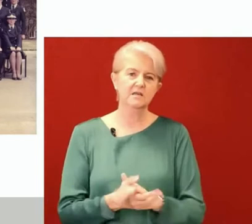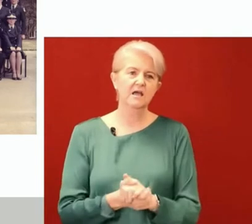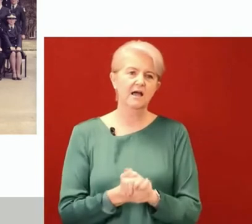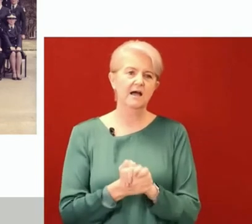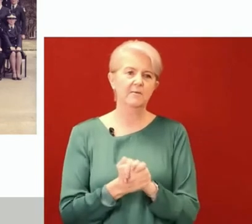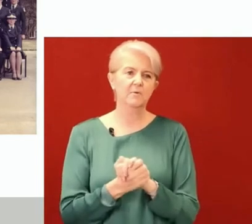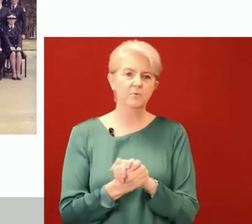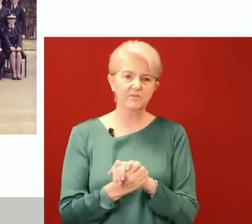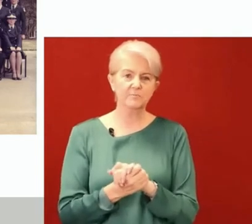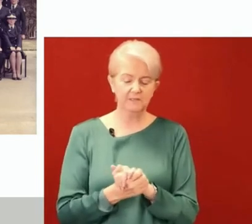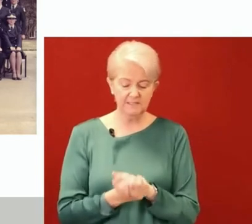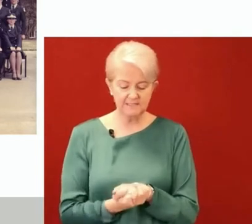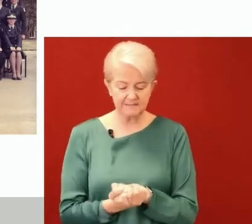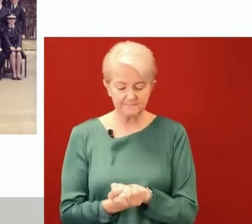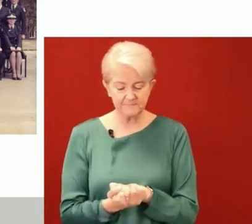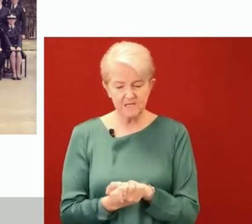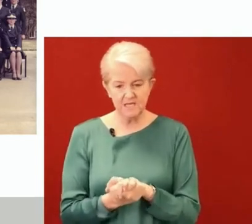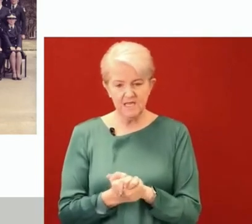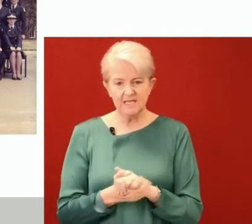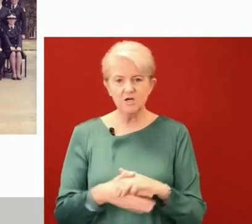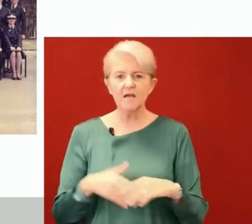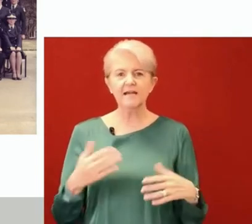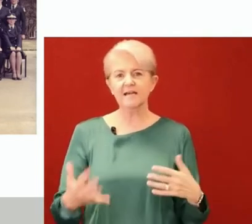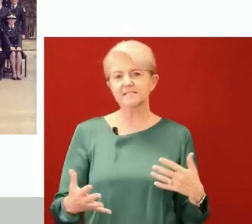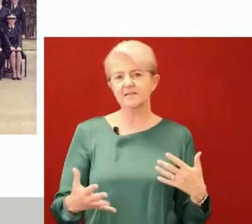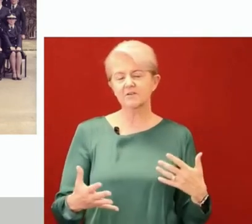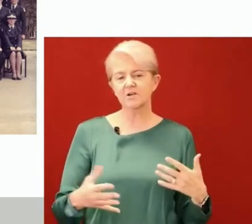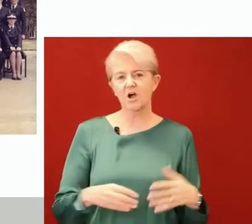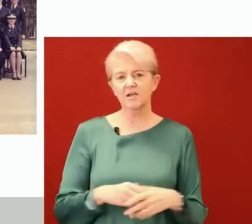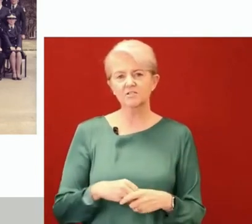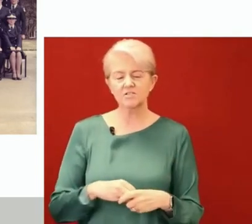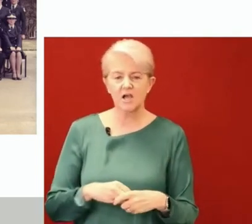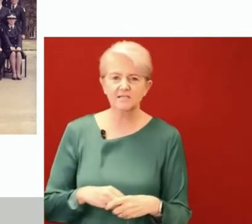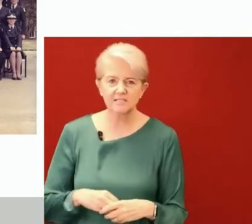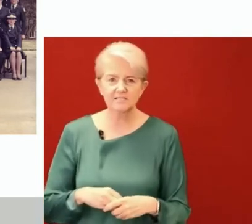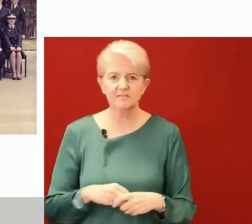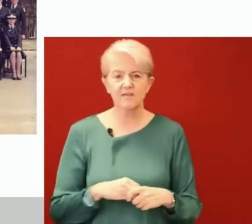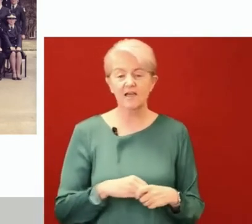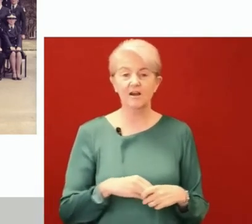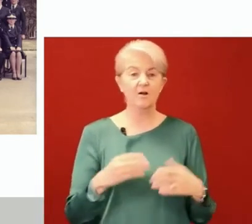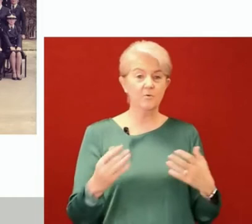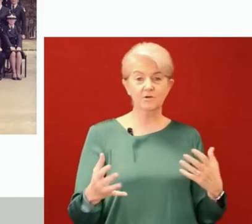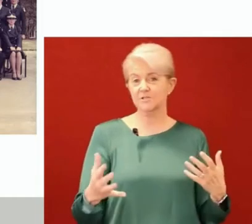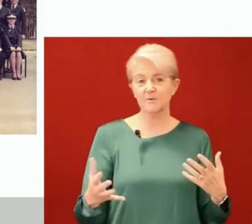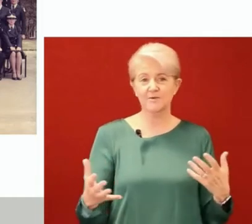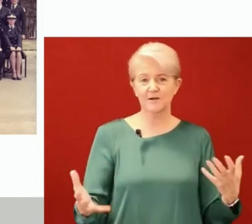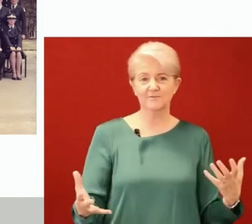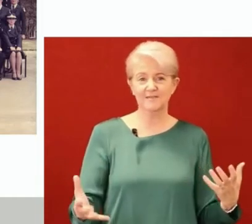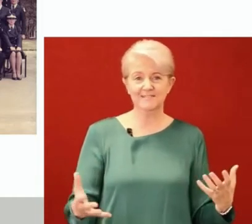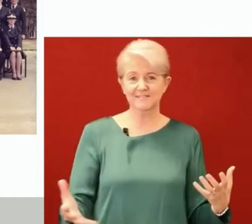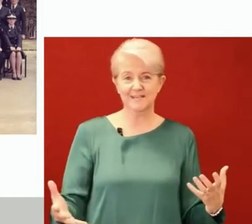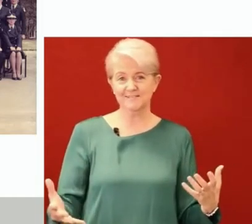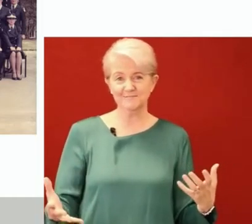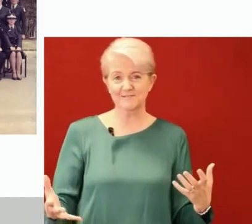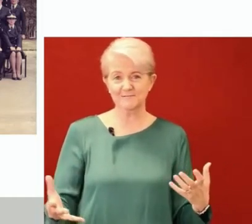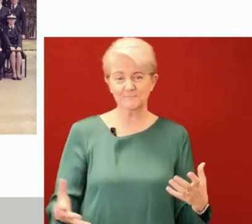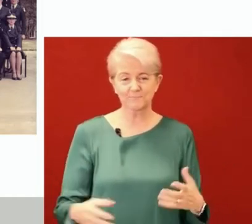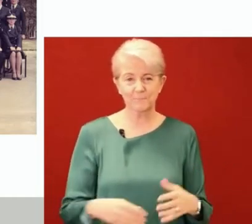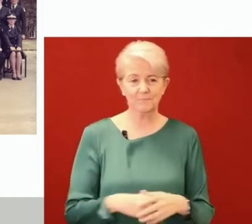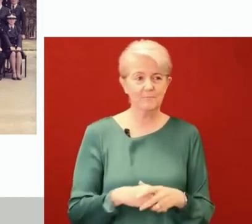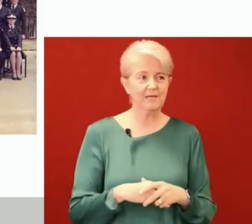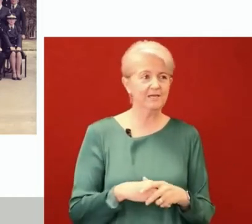paths within policing. In 1987, I decided that I wanted to be one of these